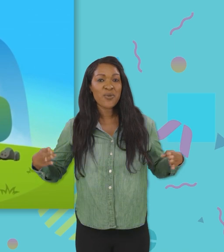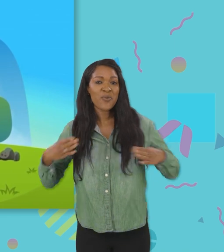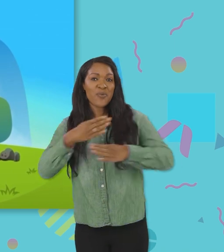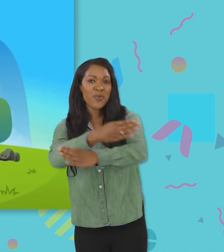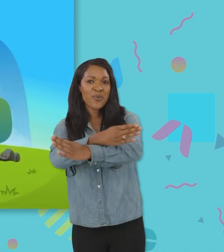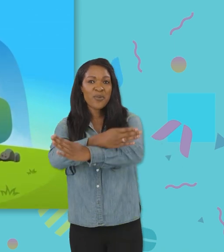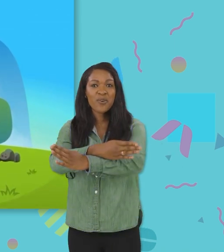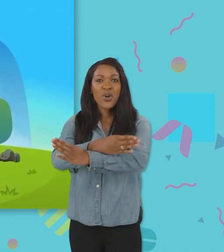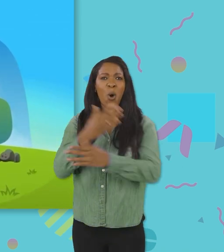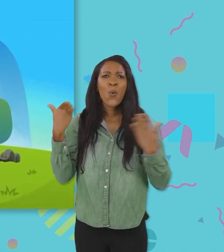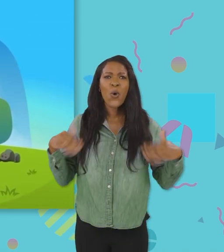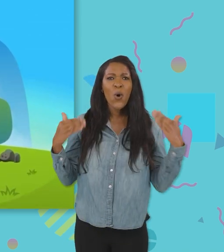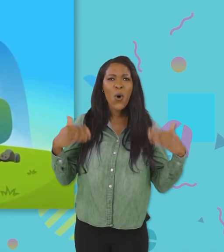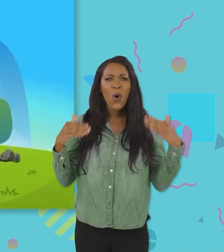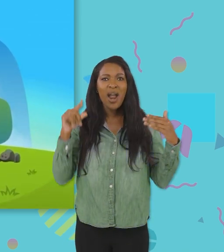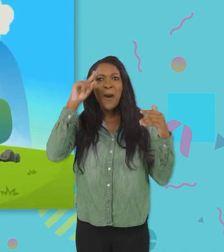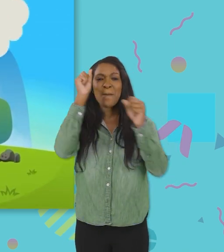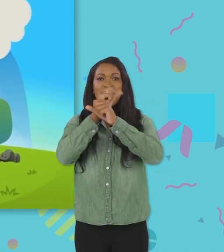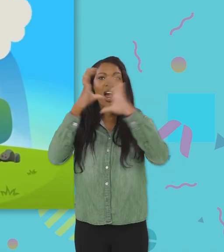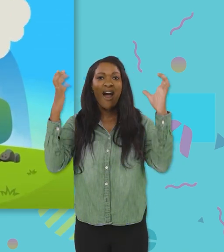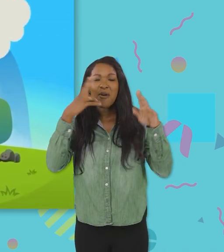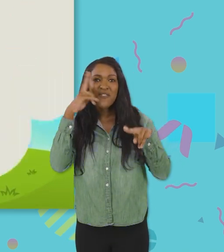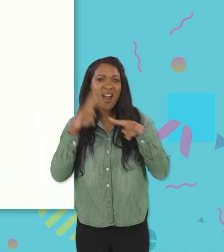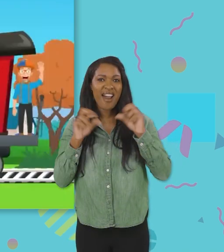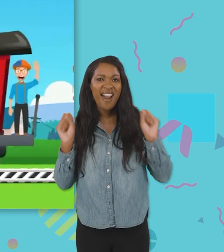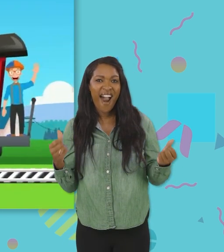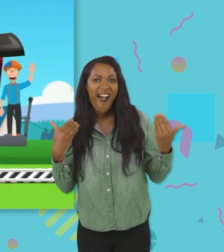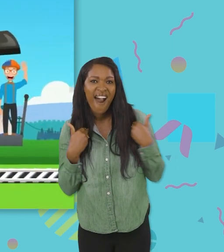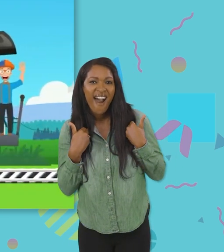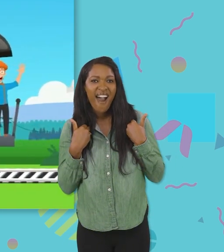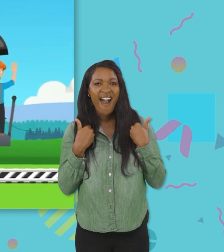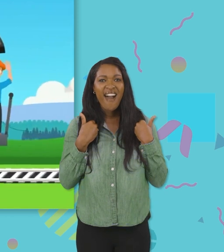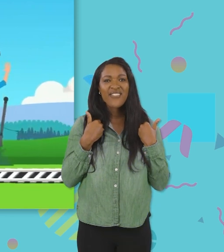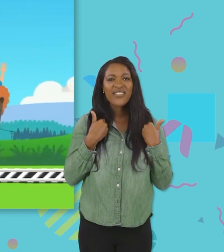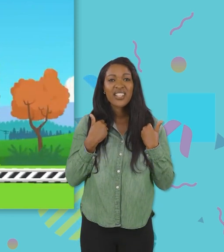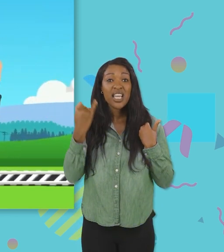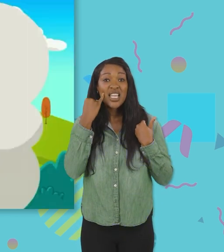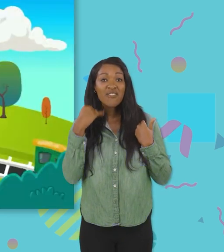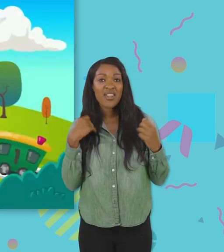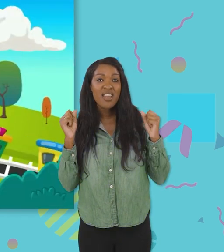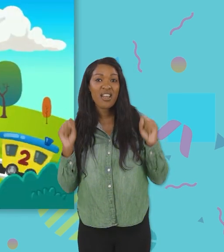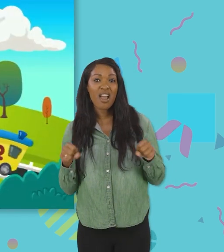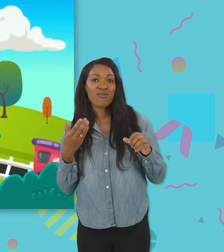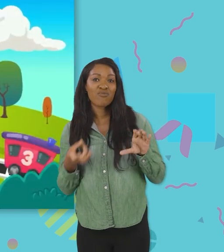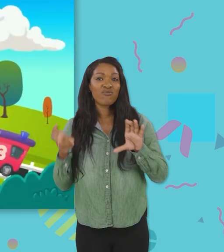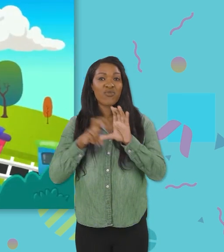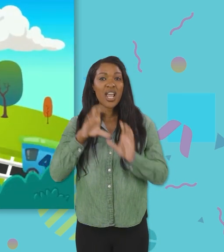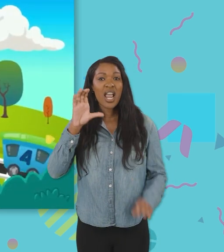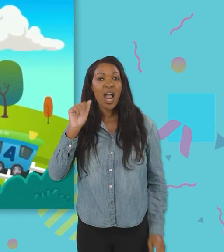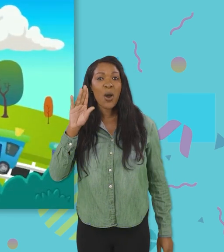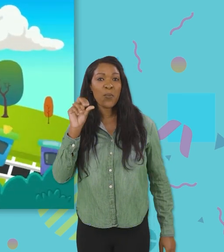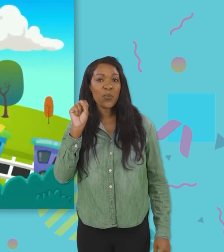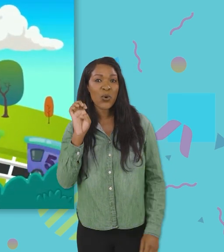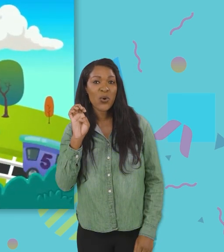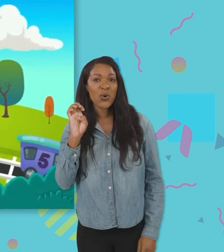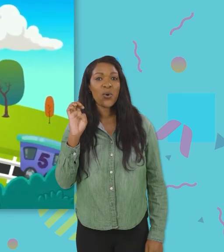only imagine how much fun I'd be having if I was riding on the caboose. That's the back of the train. I try to count all